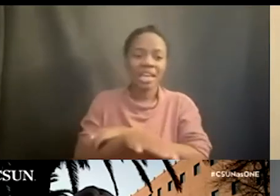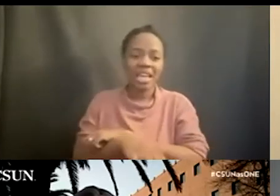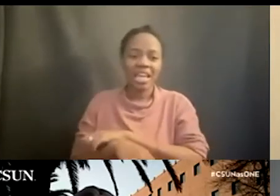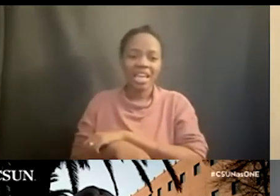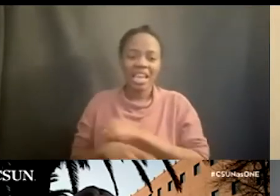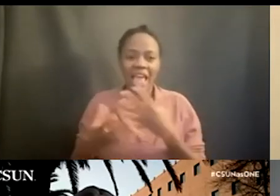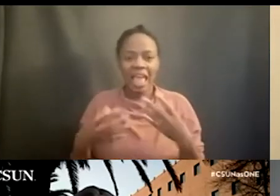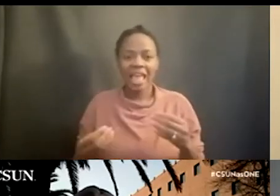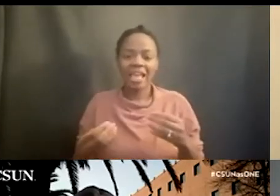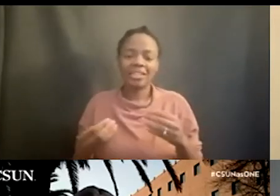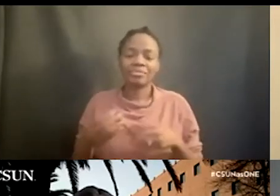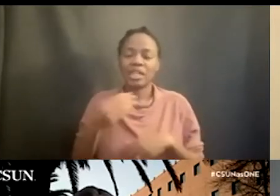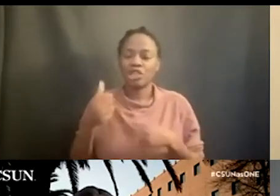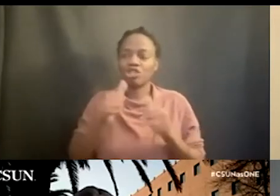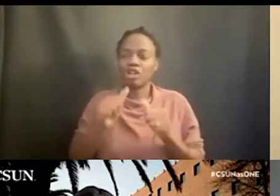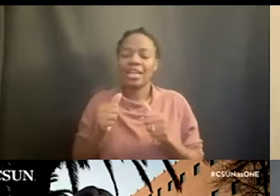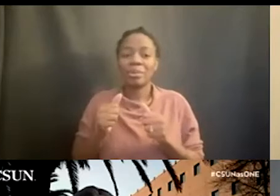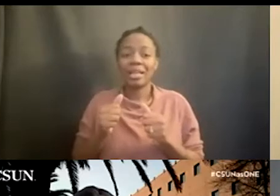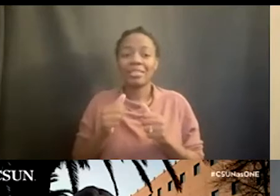this space for the students, you know, this